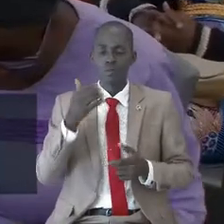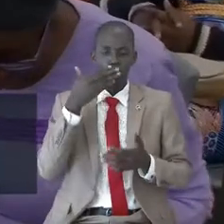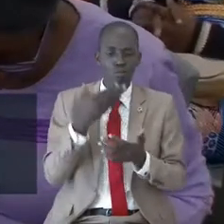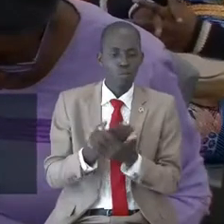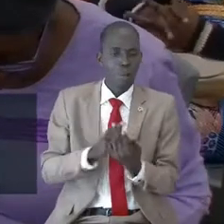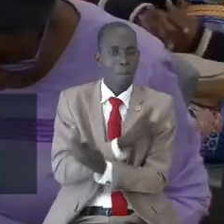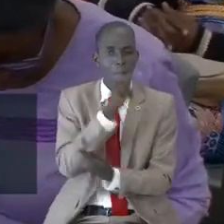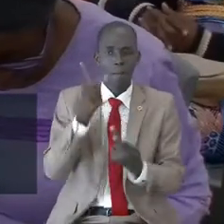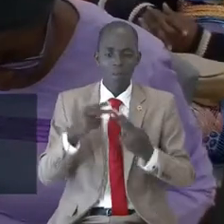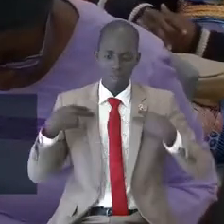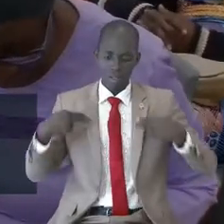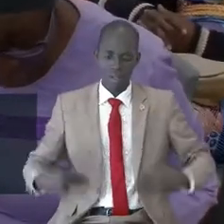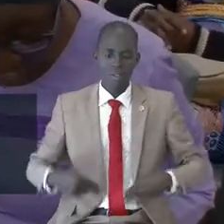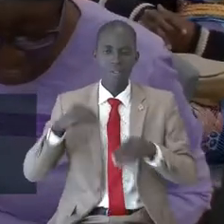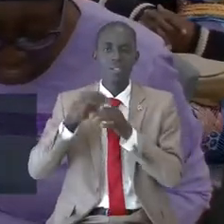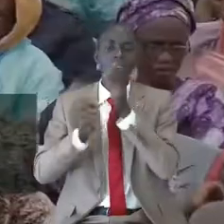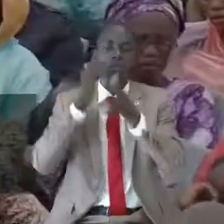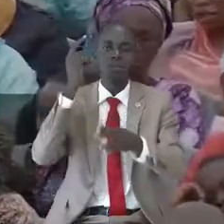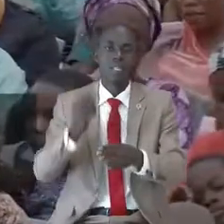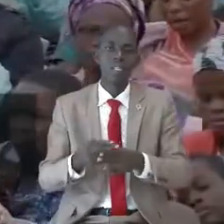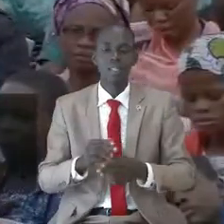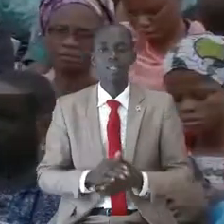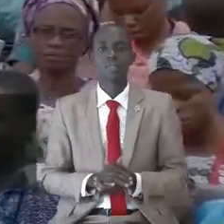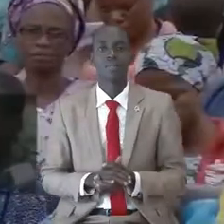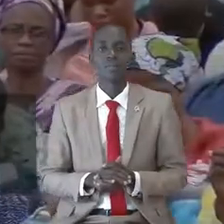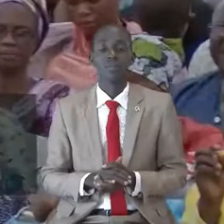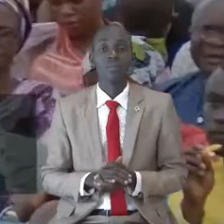perfect health in Jesus' name.